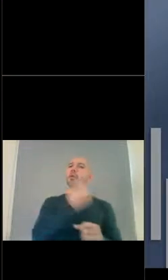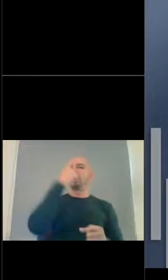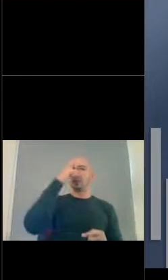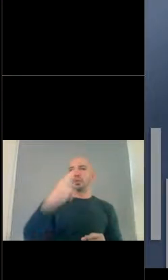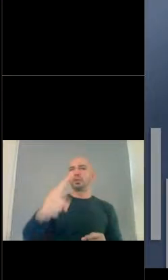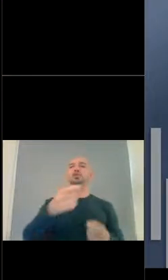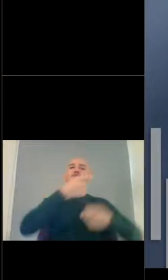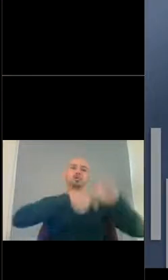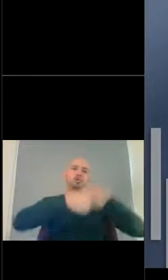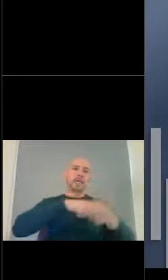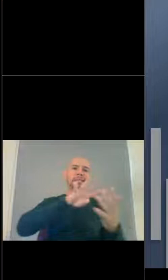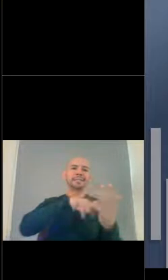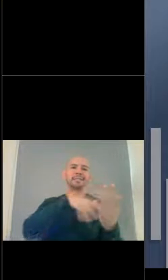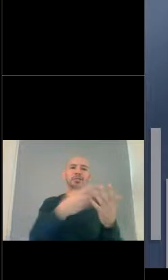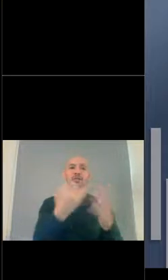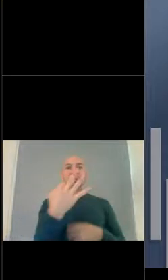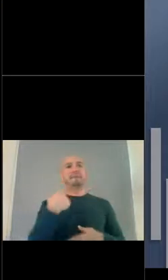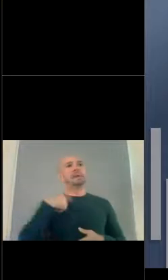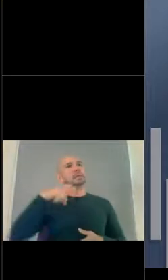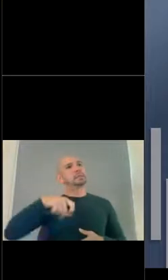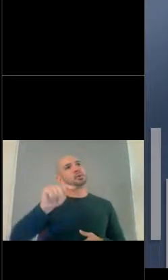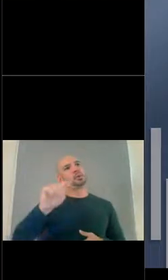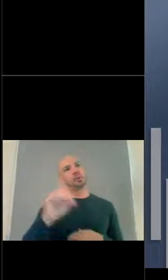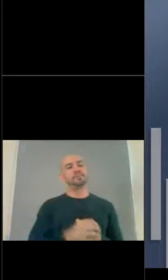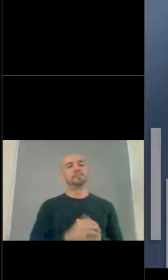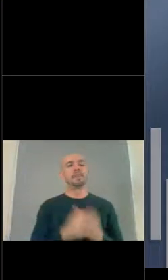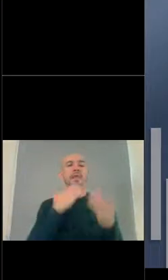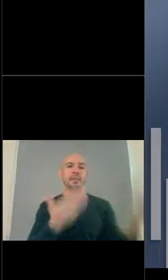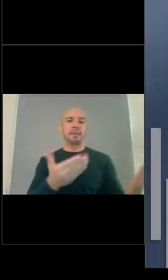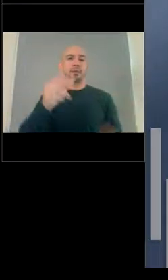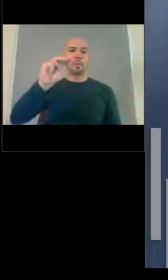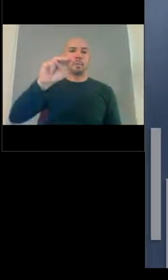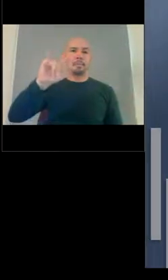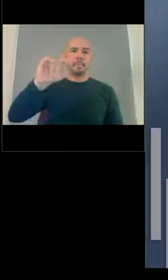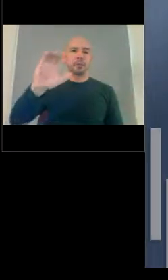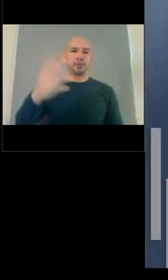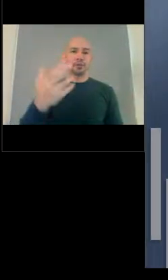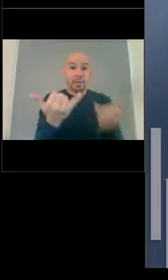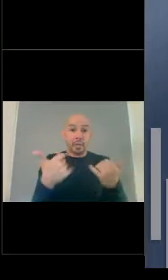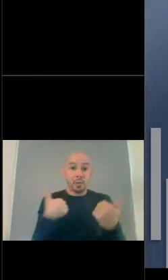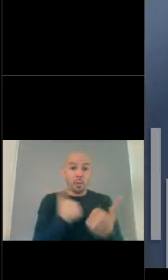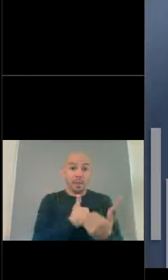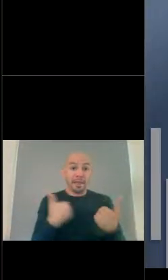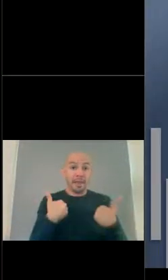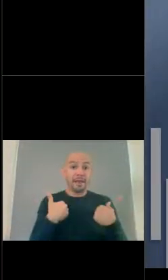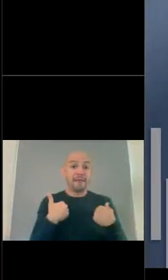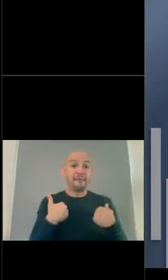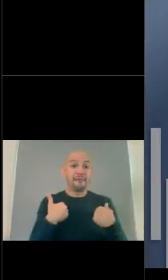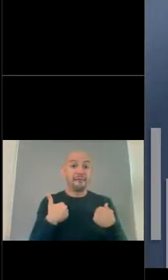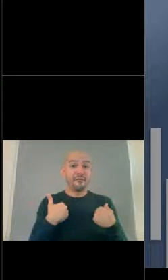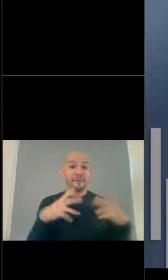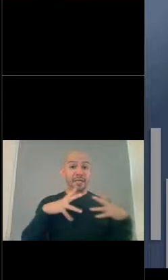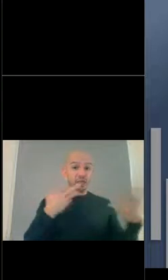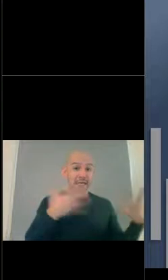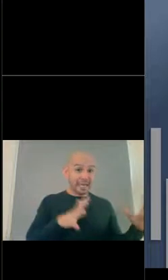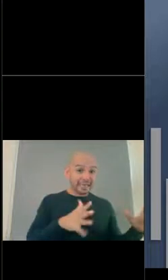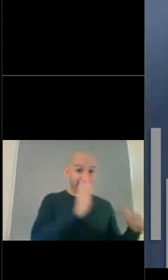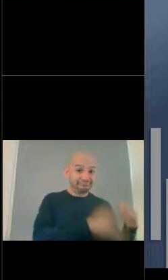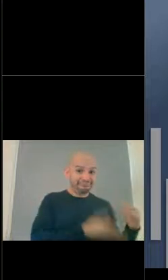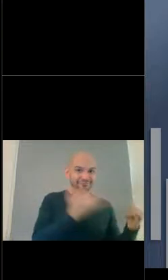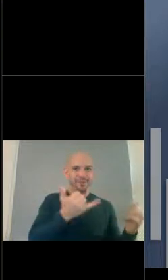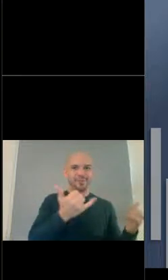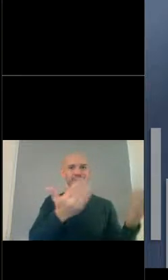as needed thank you mitch um now we have vacation envy now we've moved on to that um